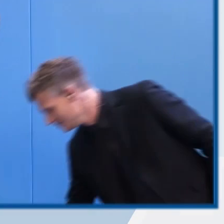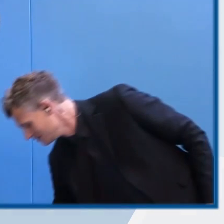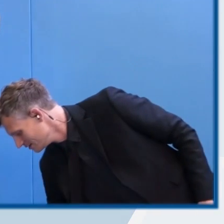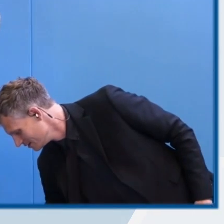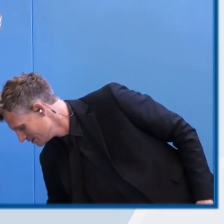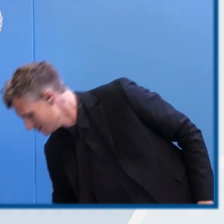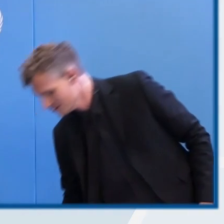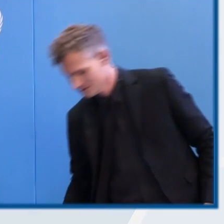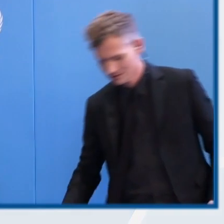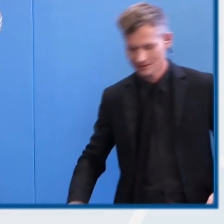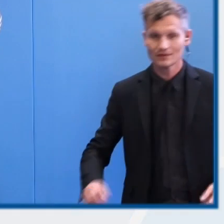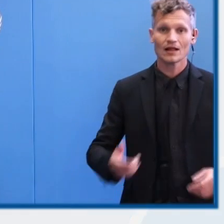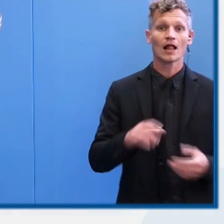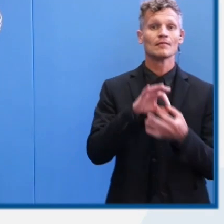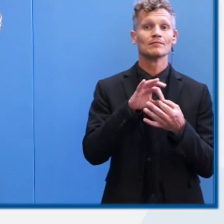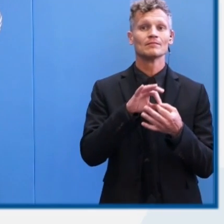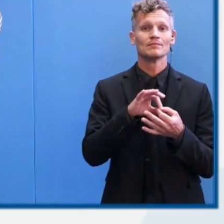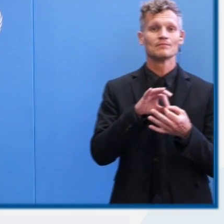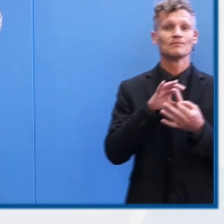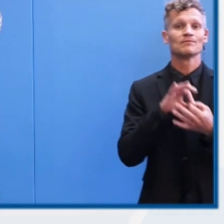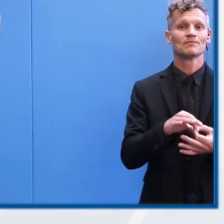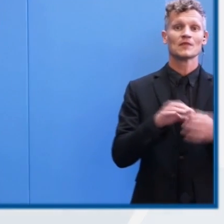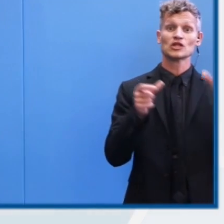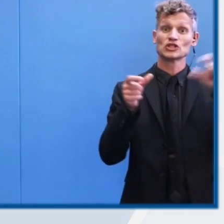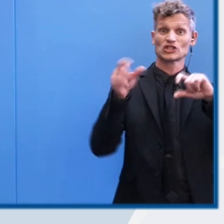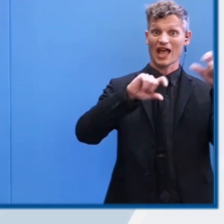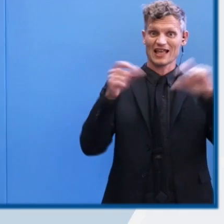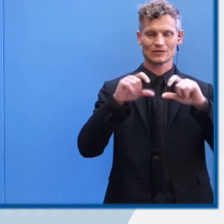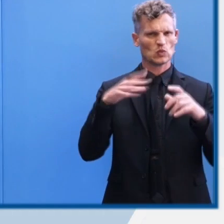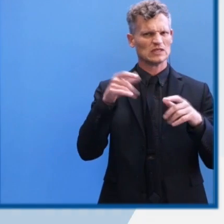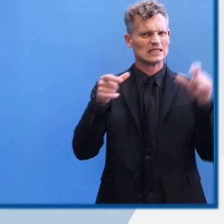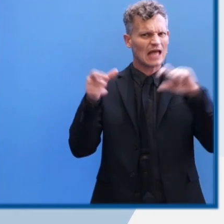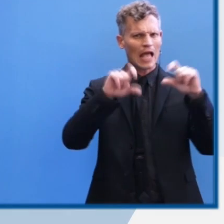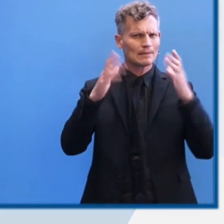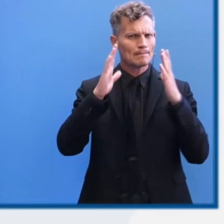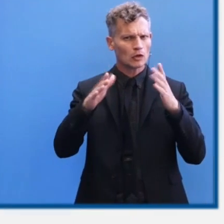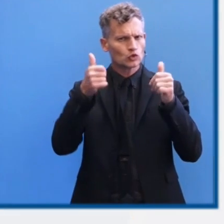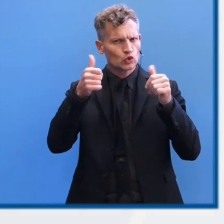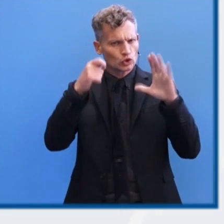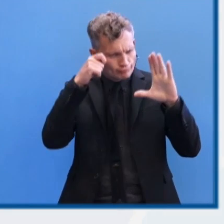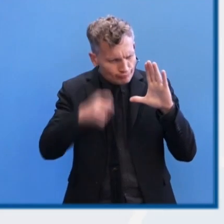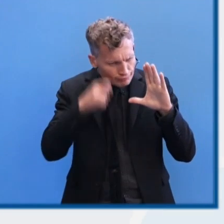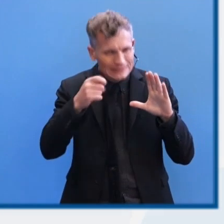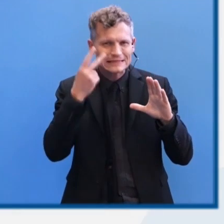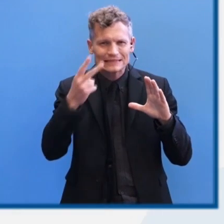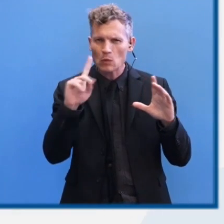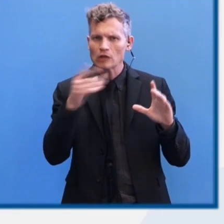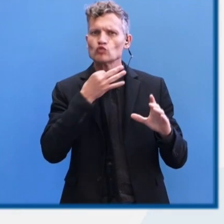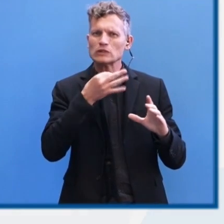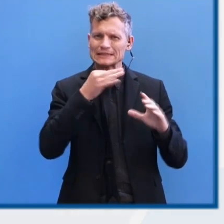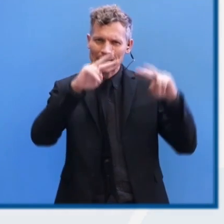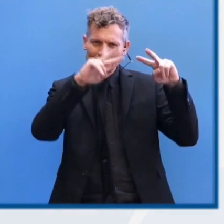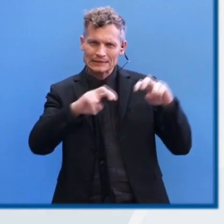to make a very good scientific risk assessment of the hazards and the vulnerabilities of the people or